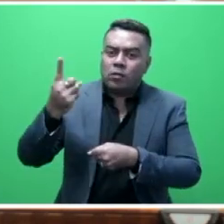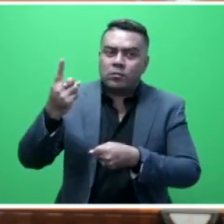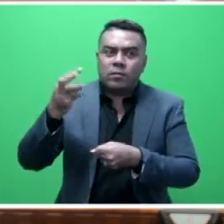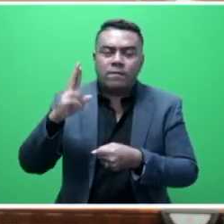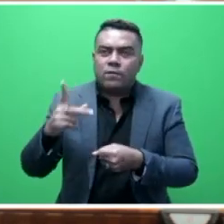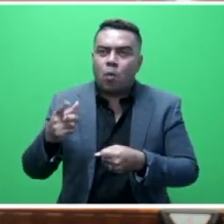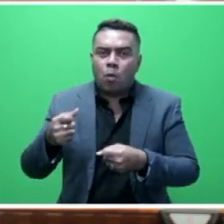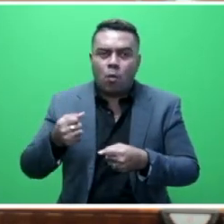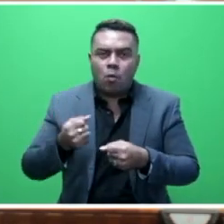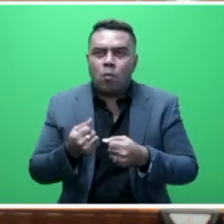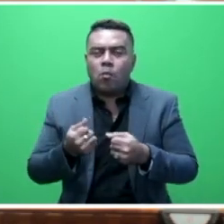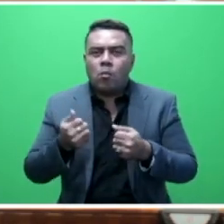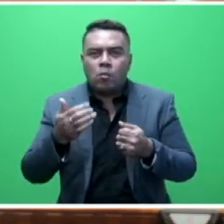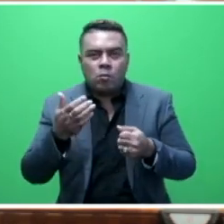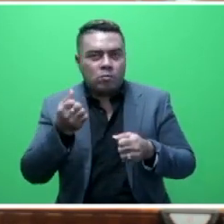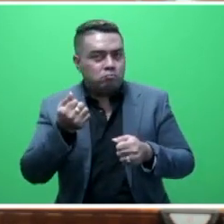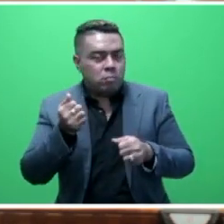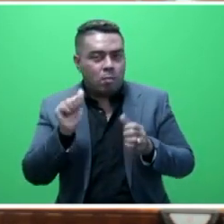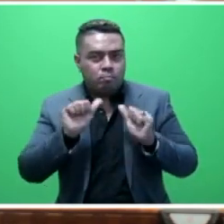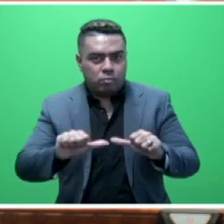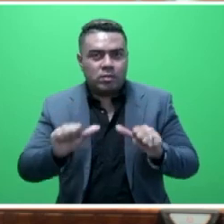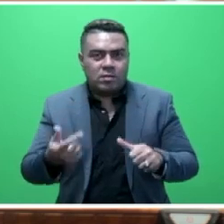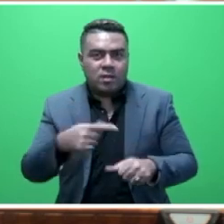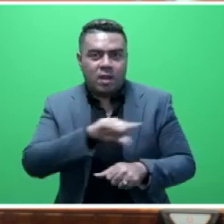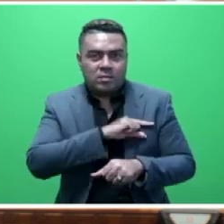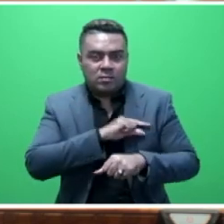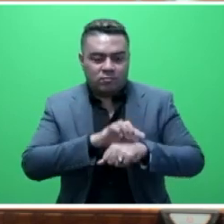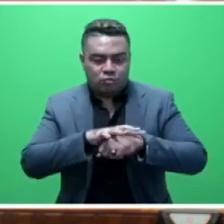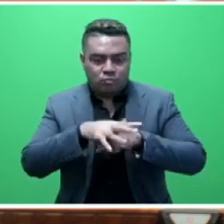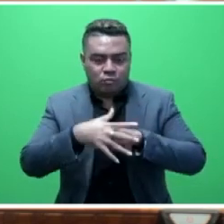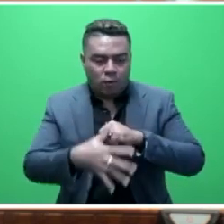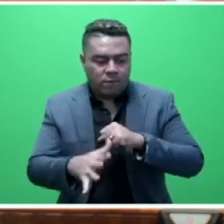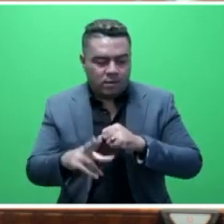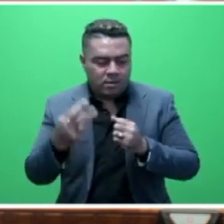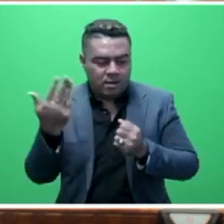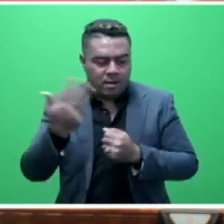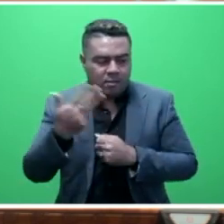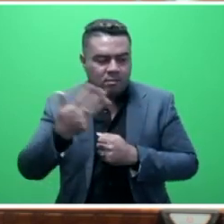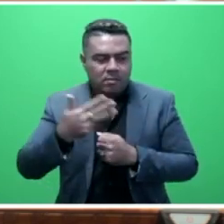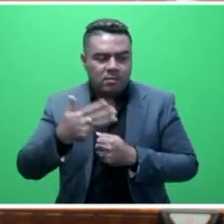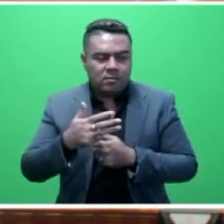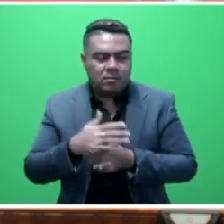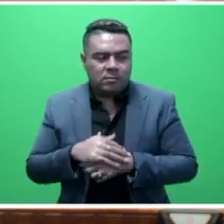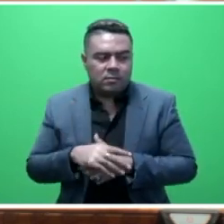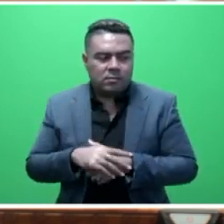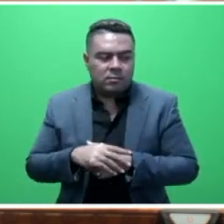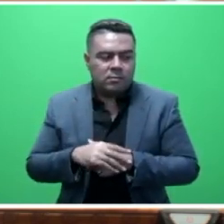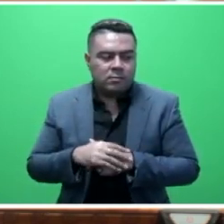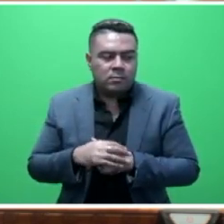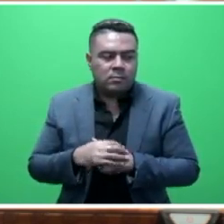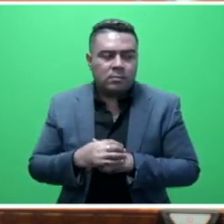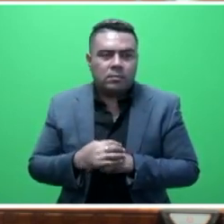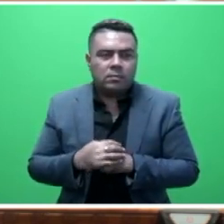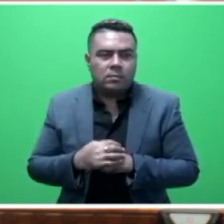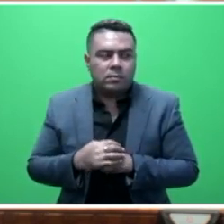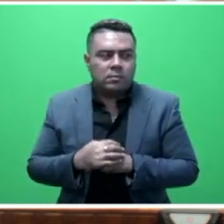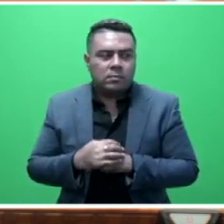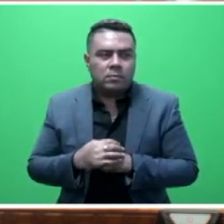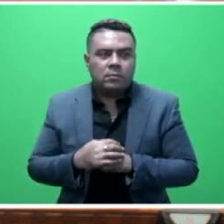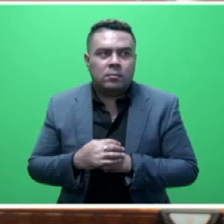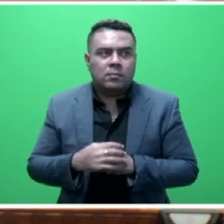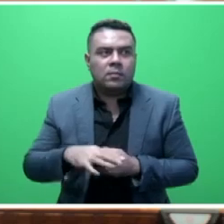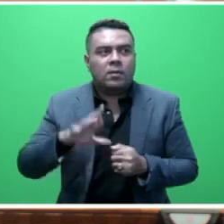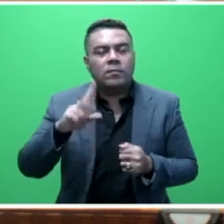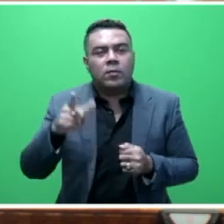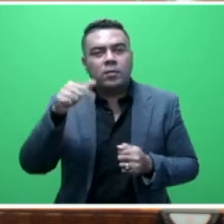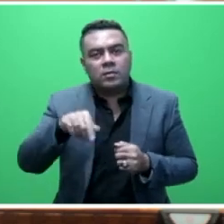outbreak. Far removed in our patch of the Pacific, it's difficult to grasp how unprepared the world was for